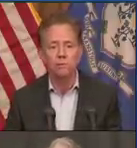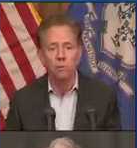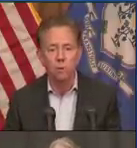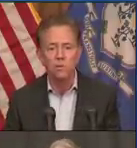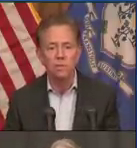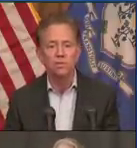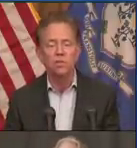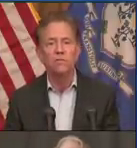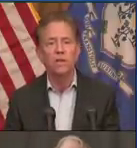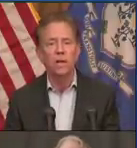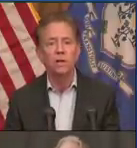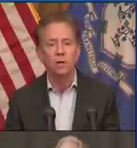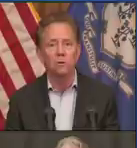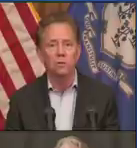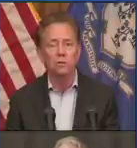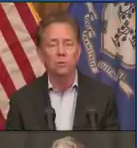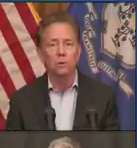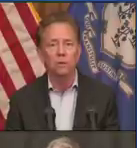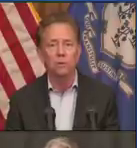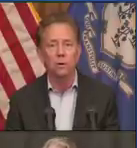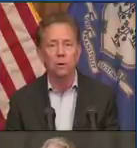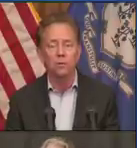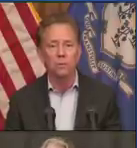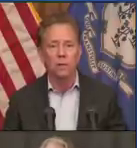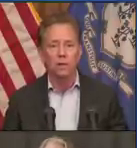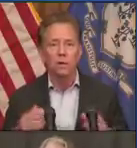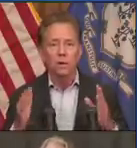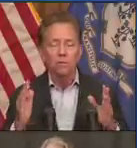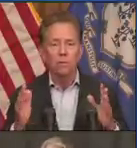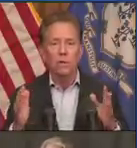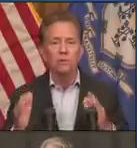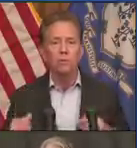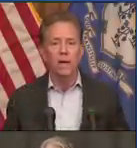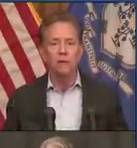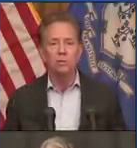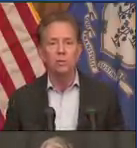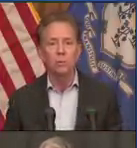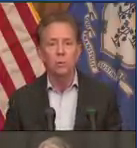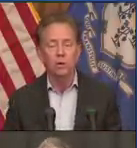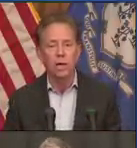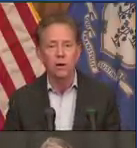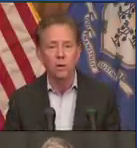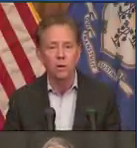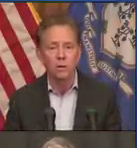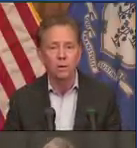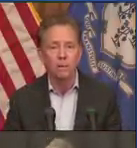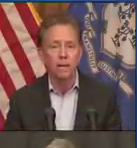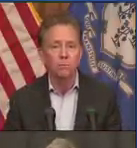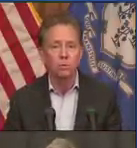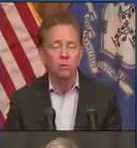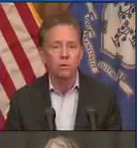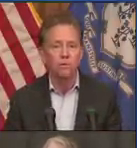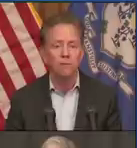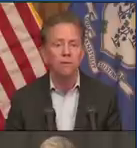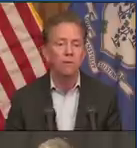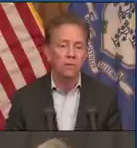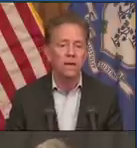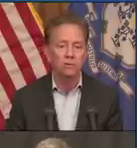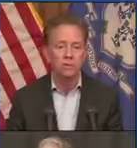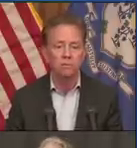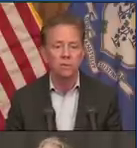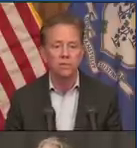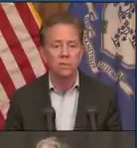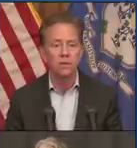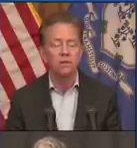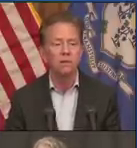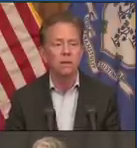tests performed is 7,800. So we've gone through that 42,000 number we were counting on. Now north of